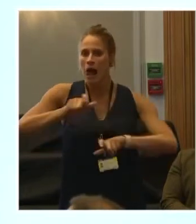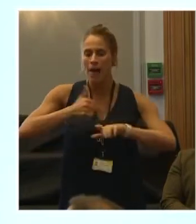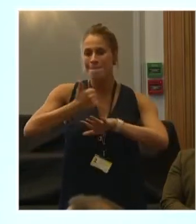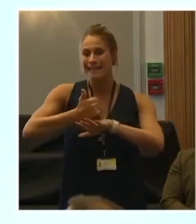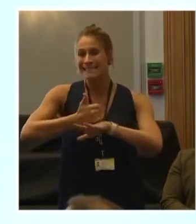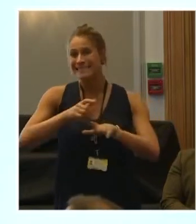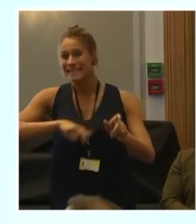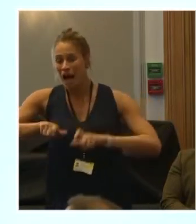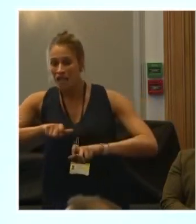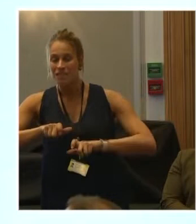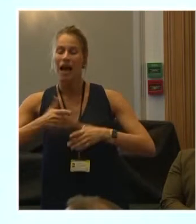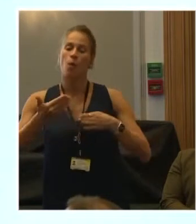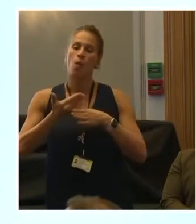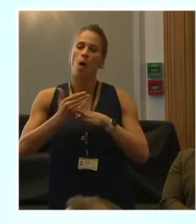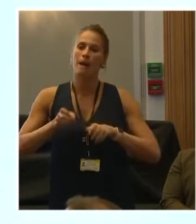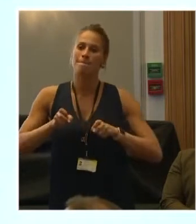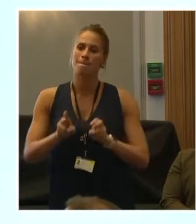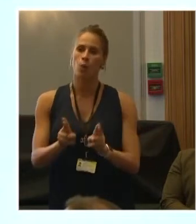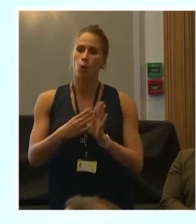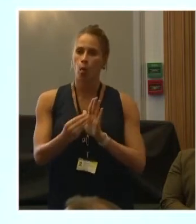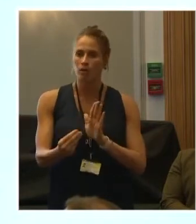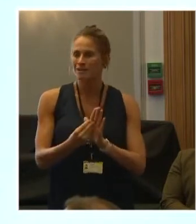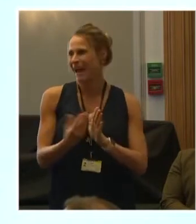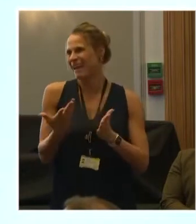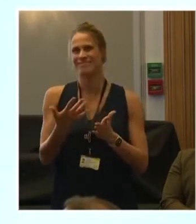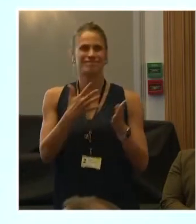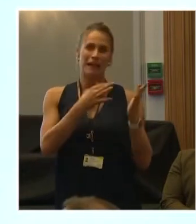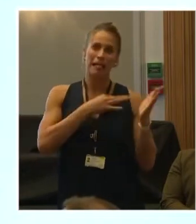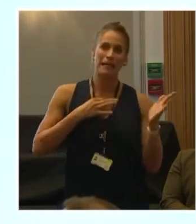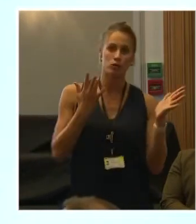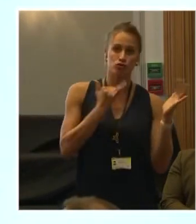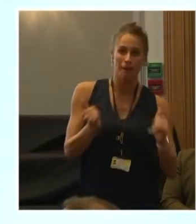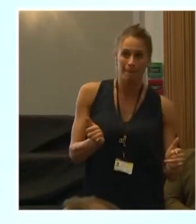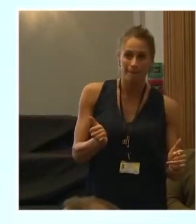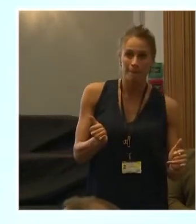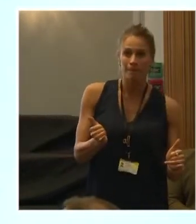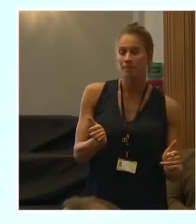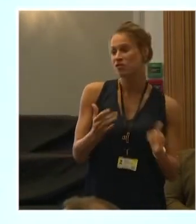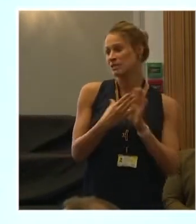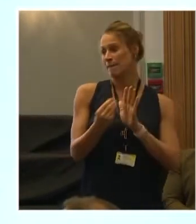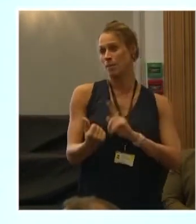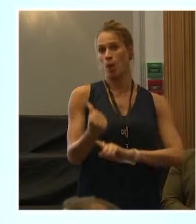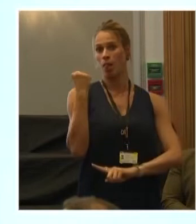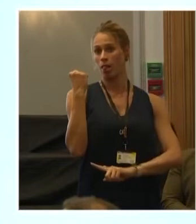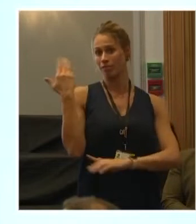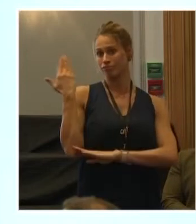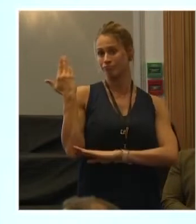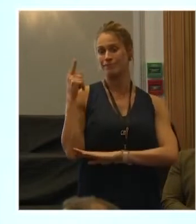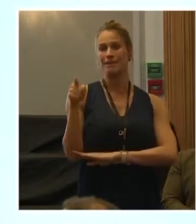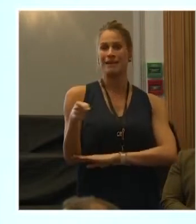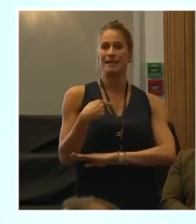models through clinical trials in people. For example, Luxturna, that we've heard about today, the recently approved genetic therapy